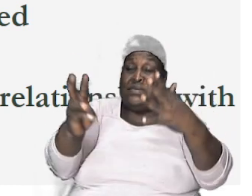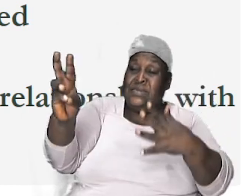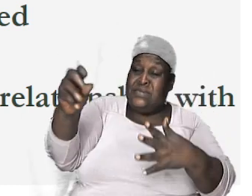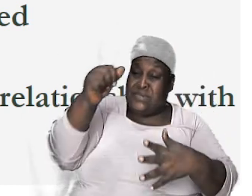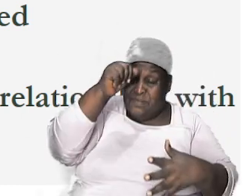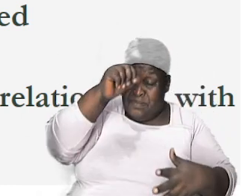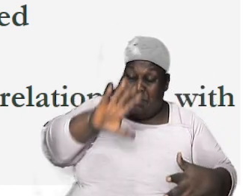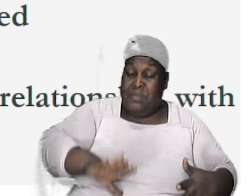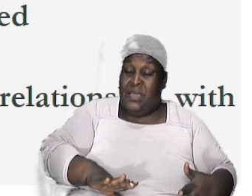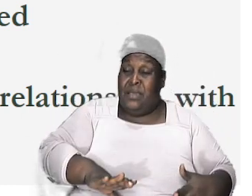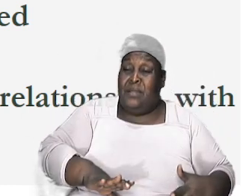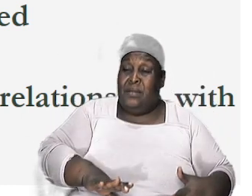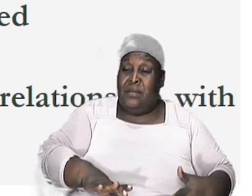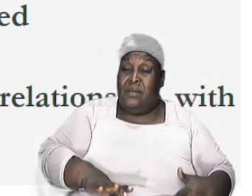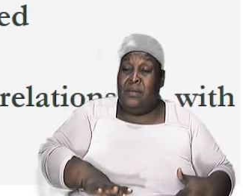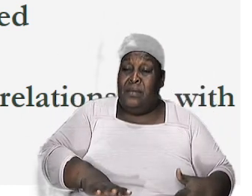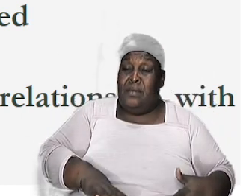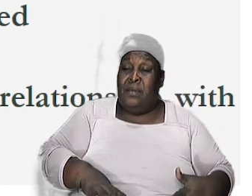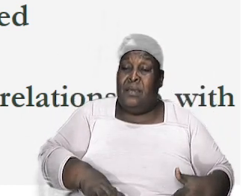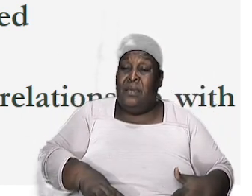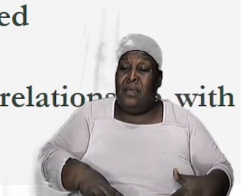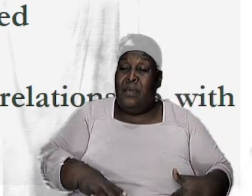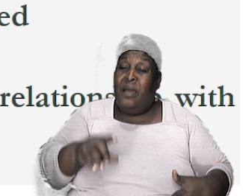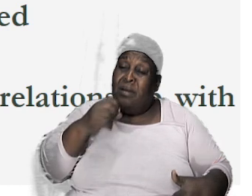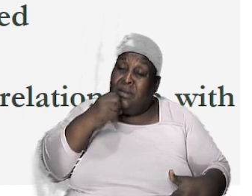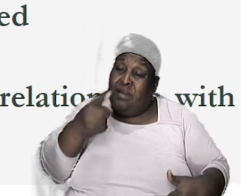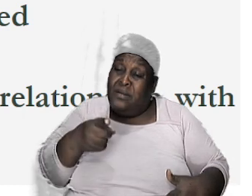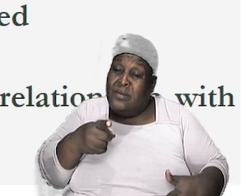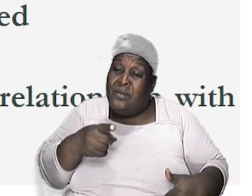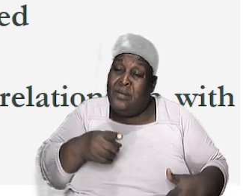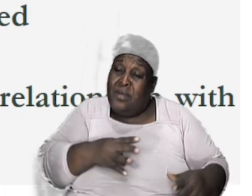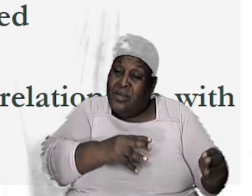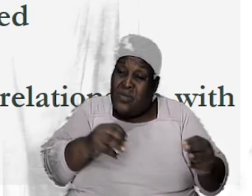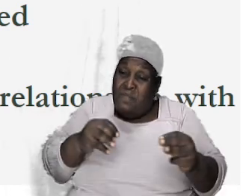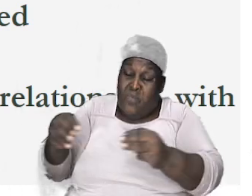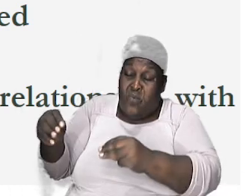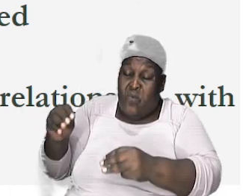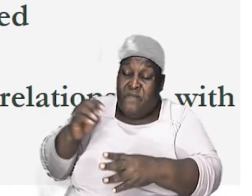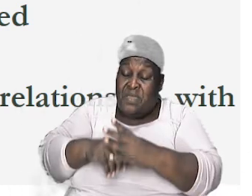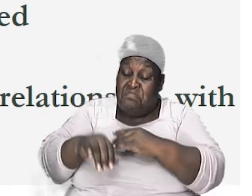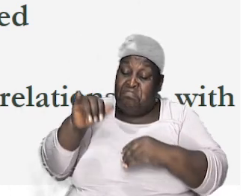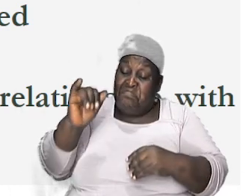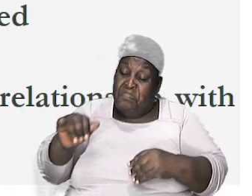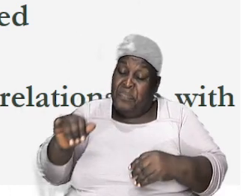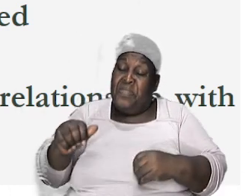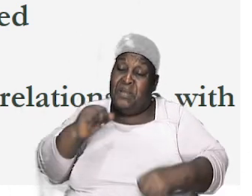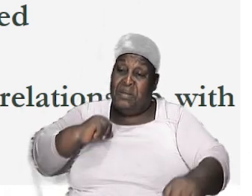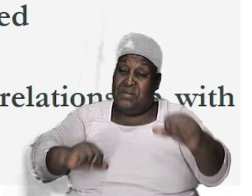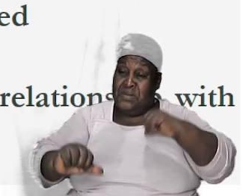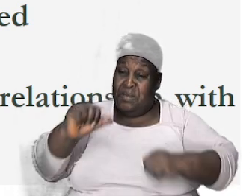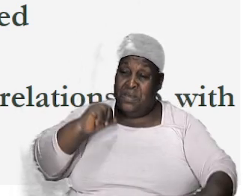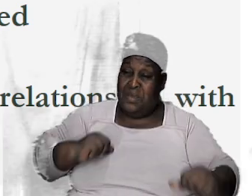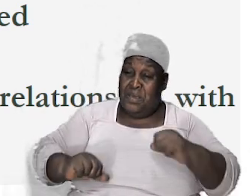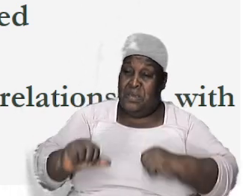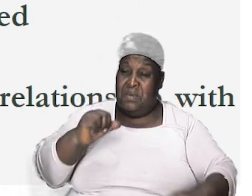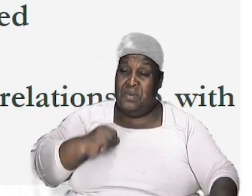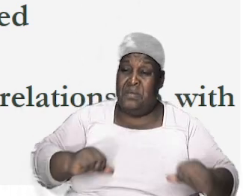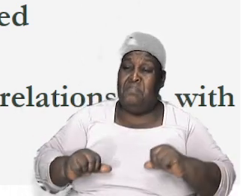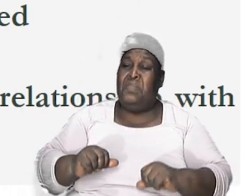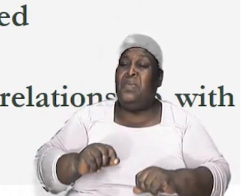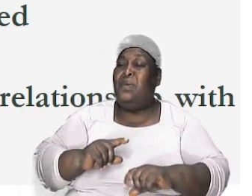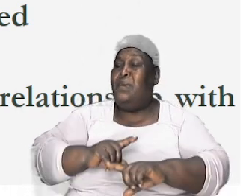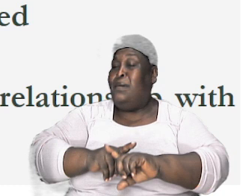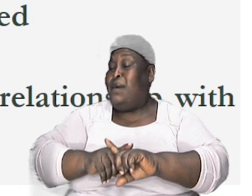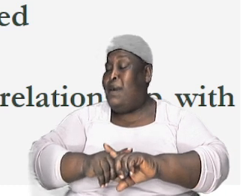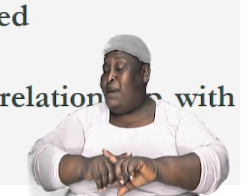what drove her or compelled her to move in that form of activity. That is why, brethren, we can't write off